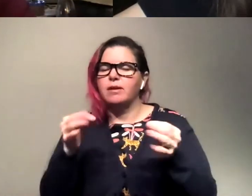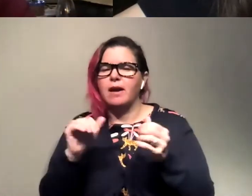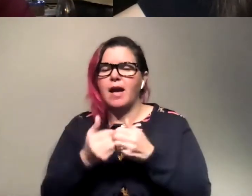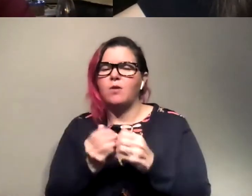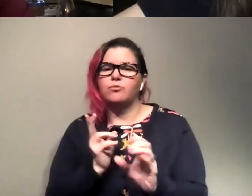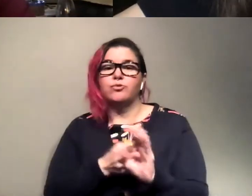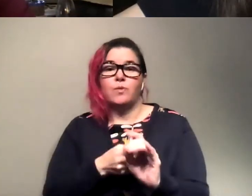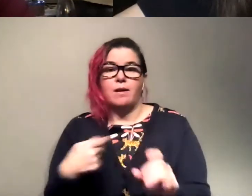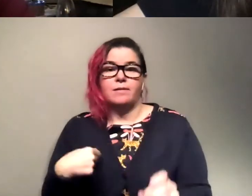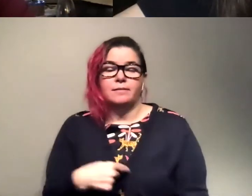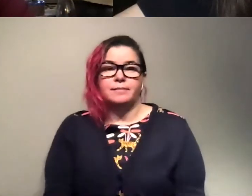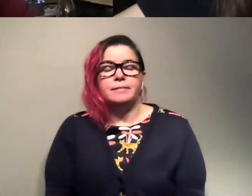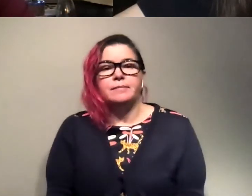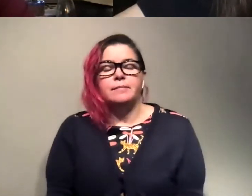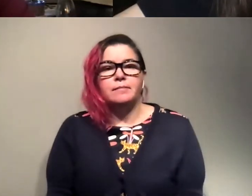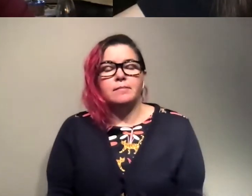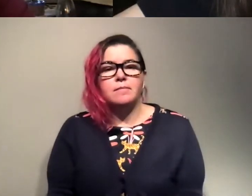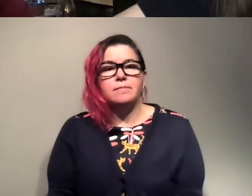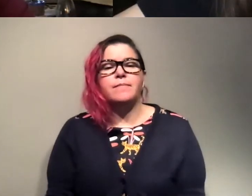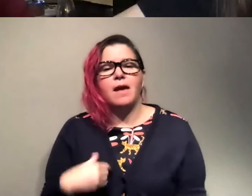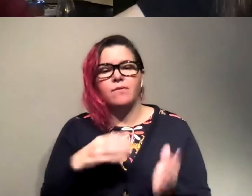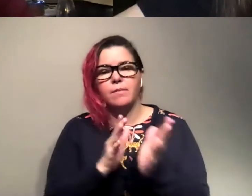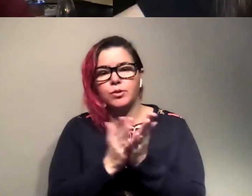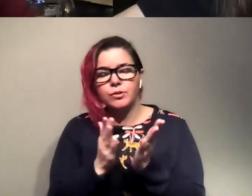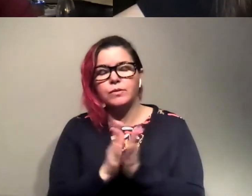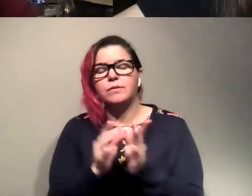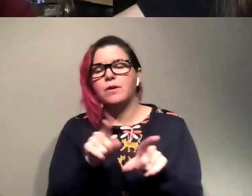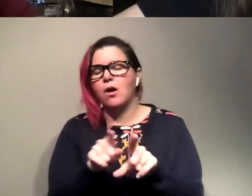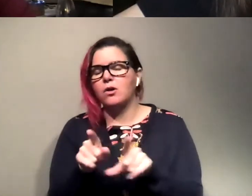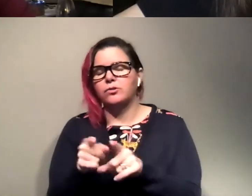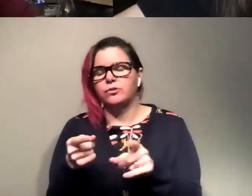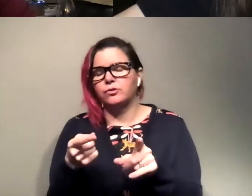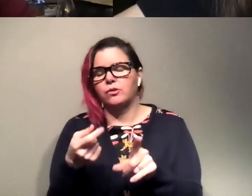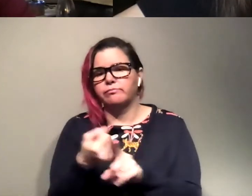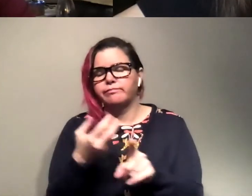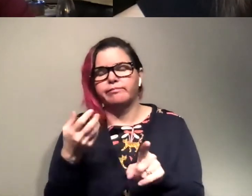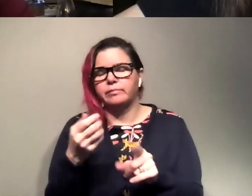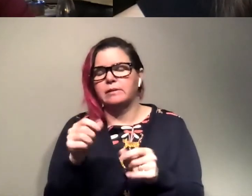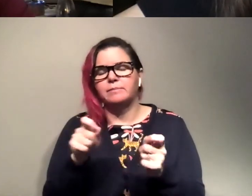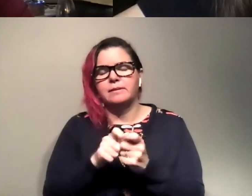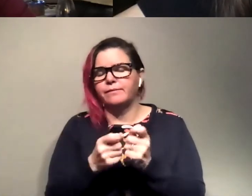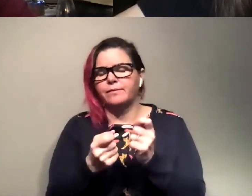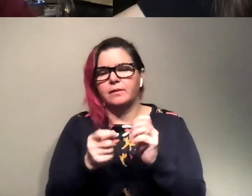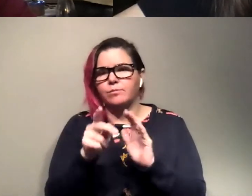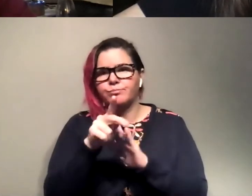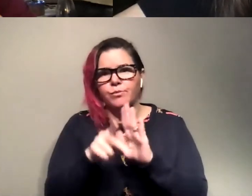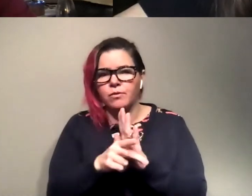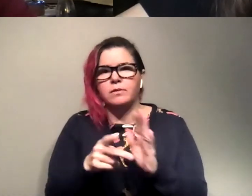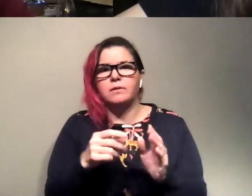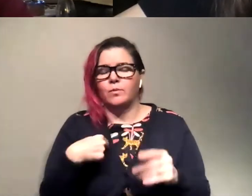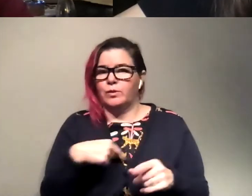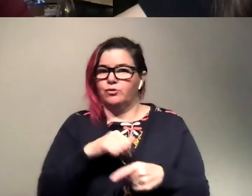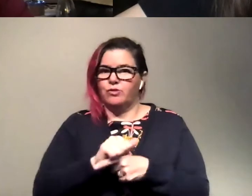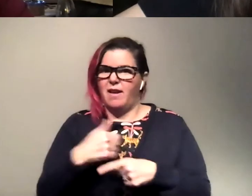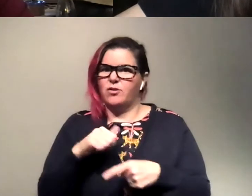join us. We have a book that also lays out the protocols and things like that. We train, so I myself have trained